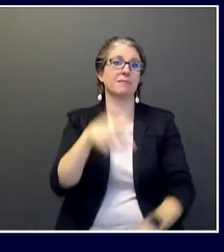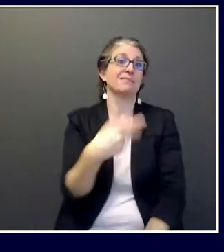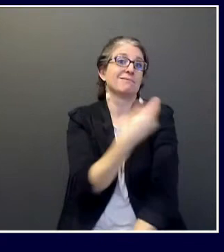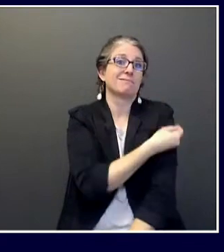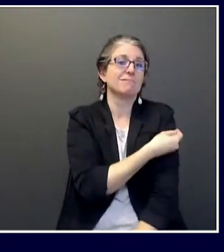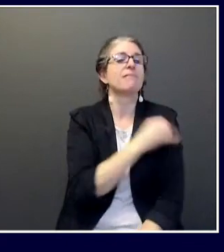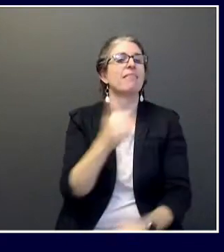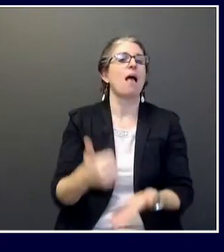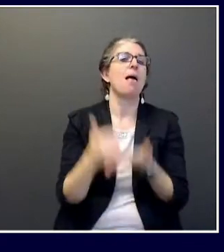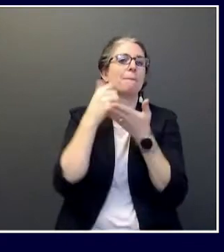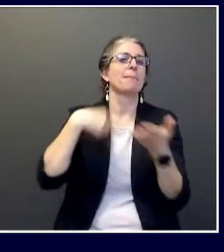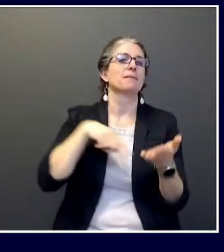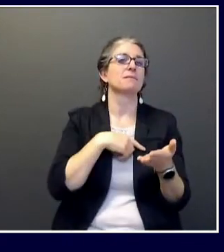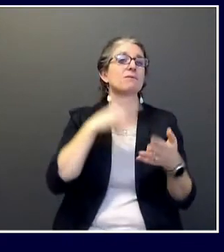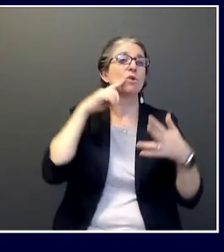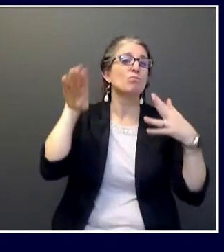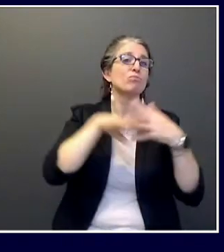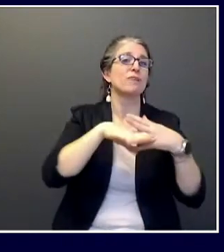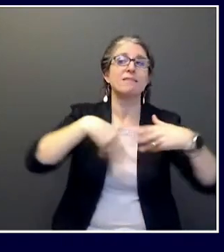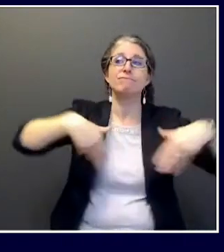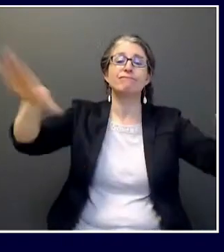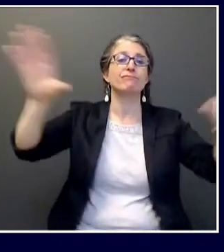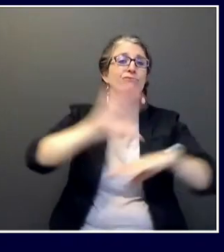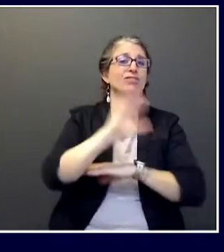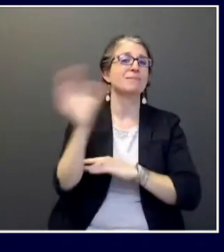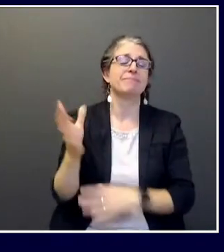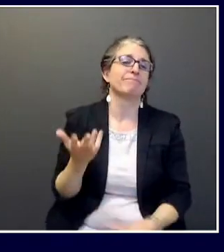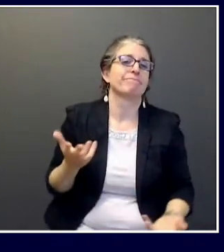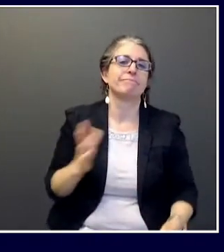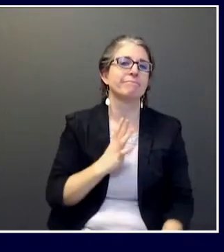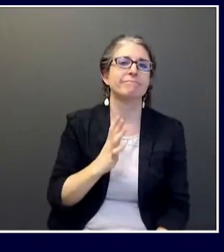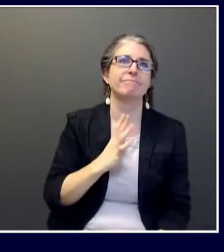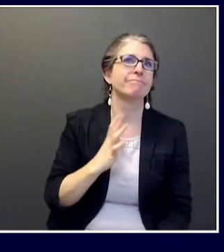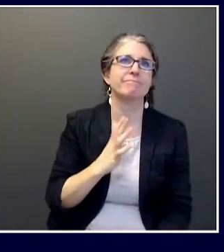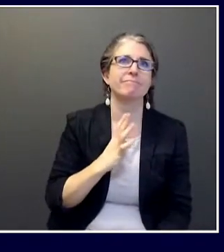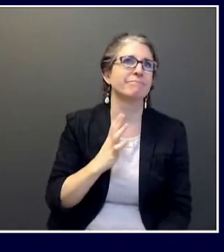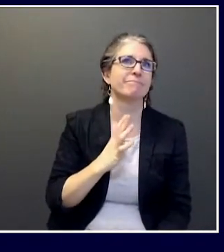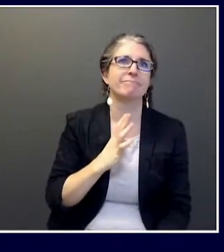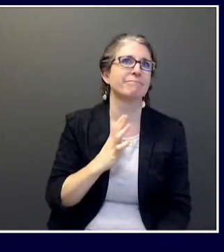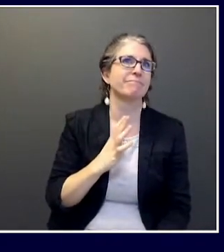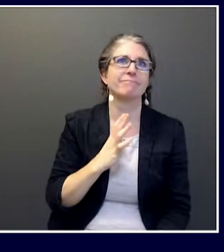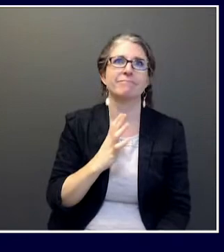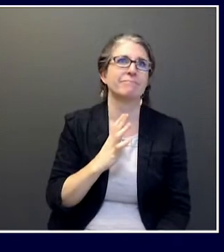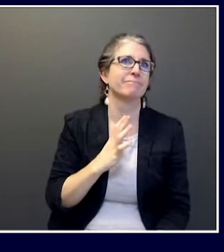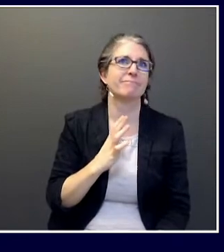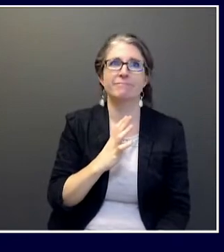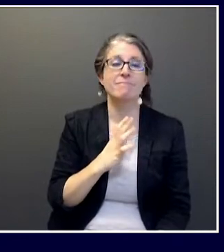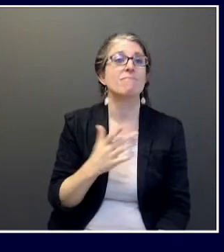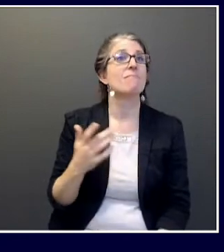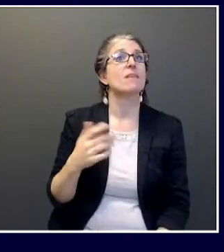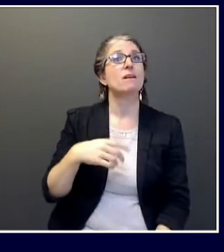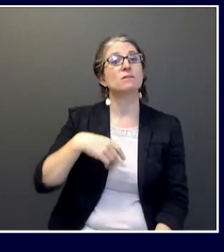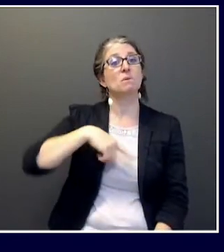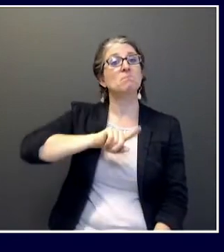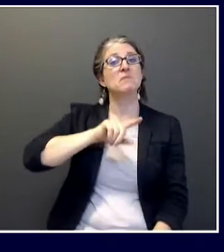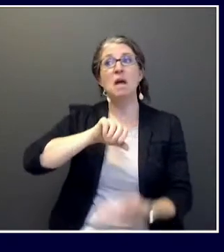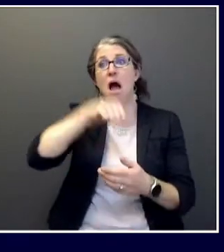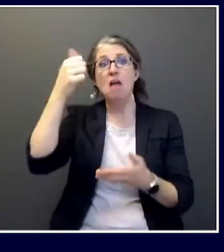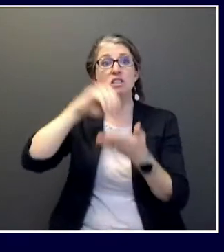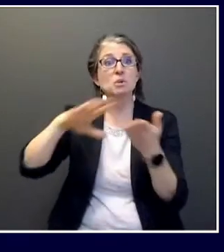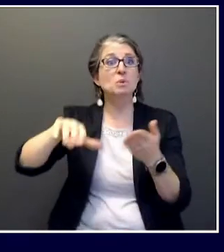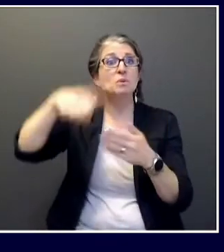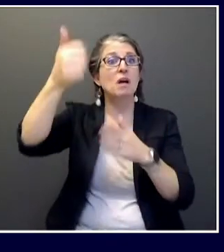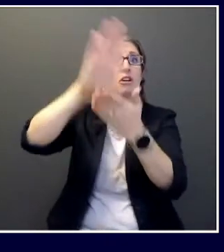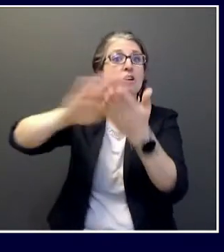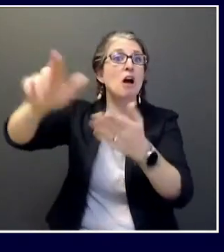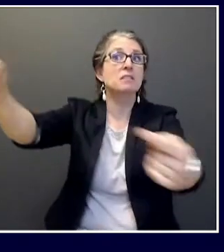the migration of kids coming to and from different states for the holidays doesn't give me a lot of concern, but we will see, because that's